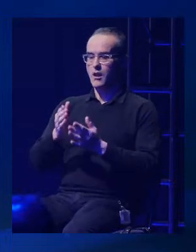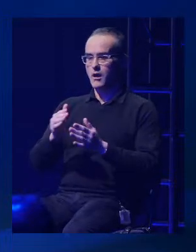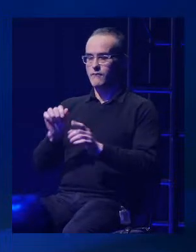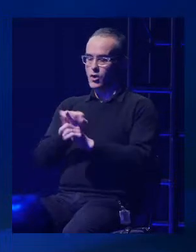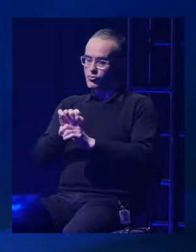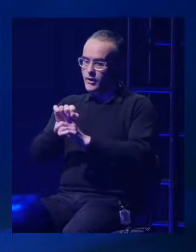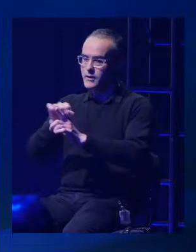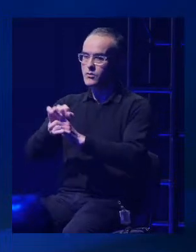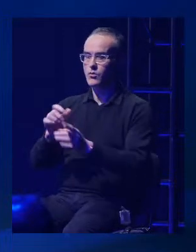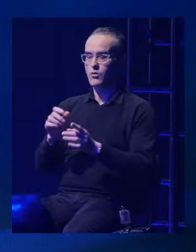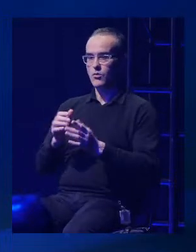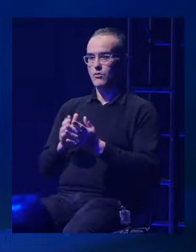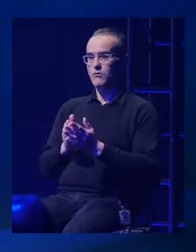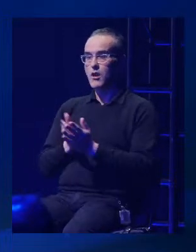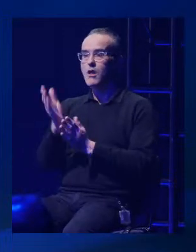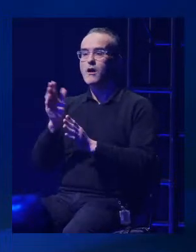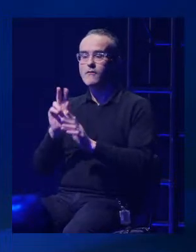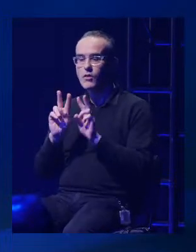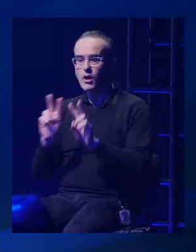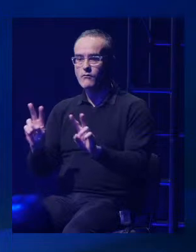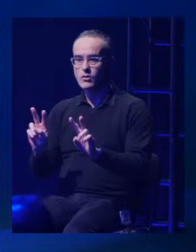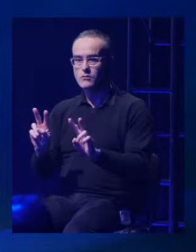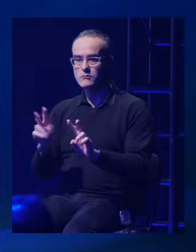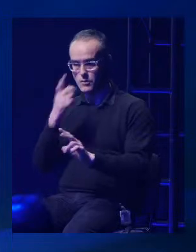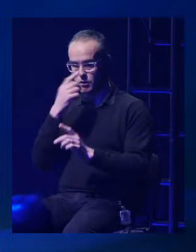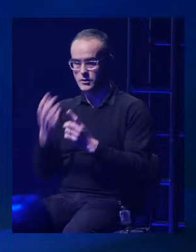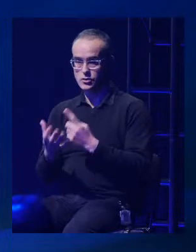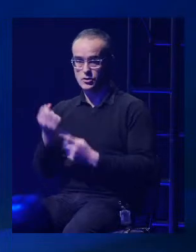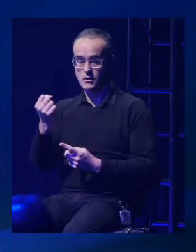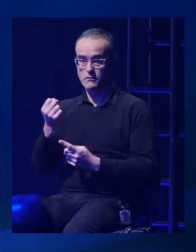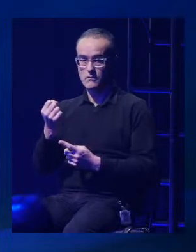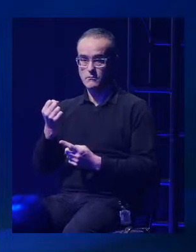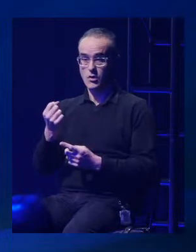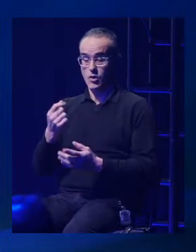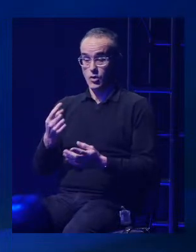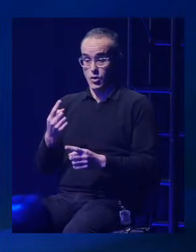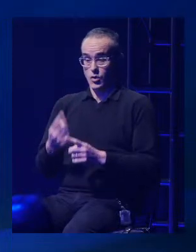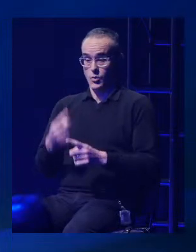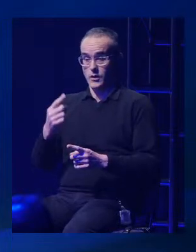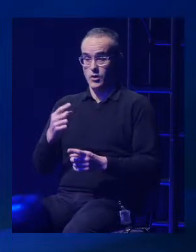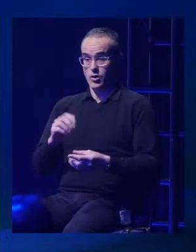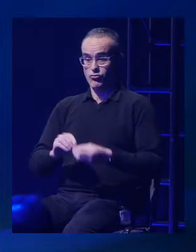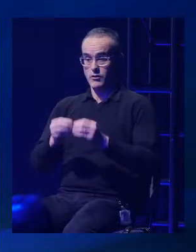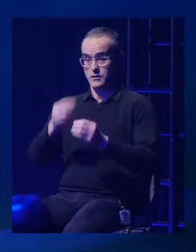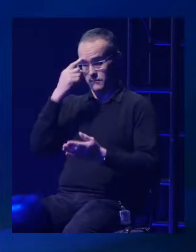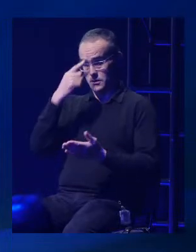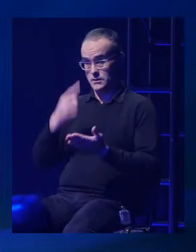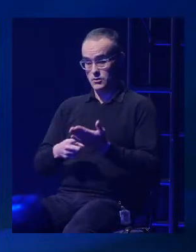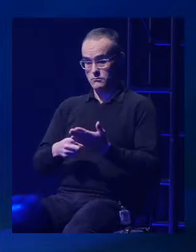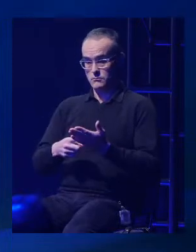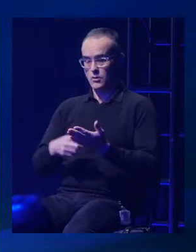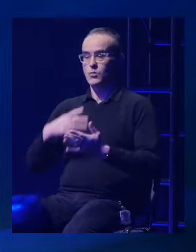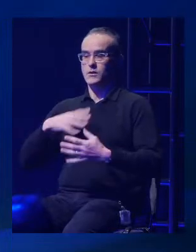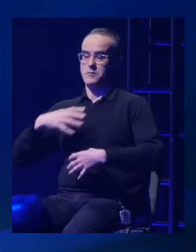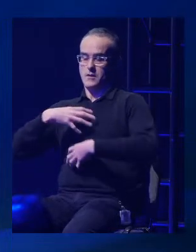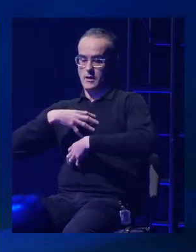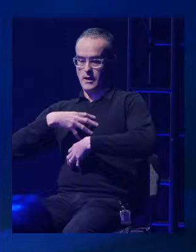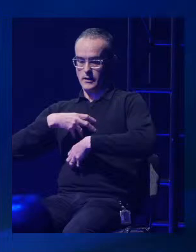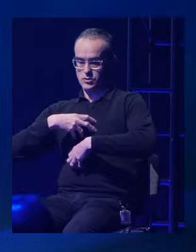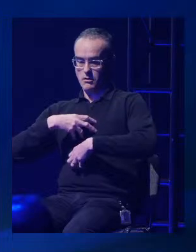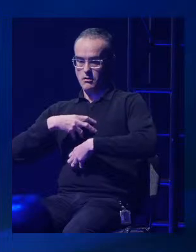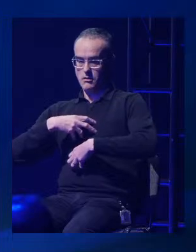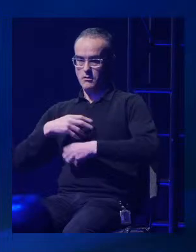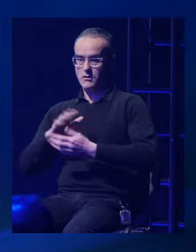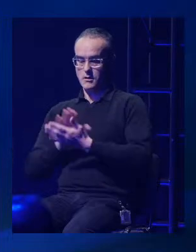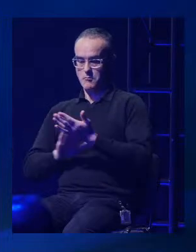can help us achieve that on set. If somebody wants to make a quick creative decision, again, being agile enough to be able to do that on set